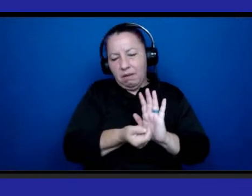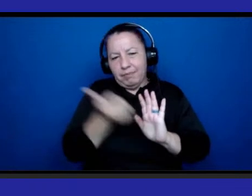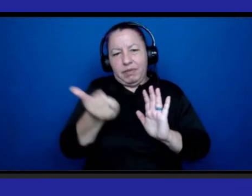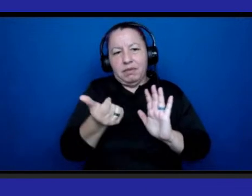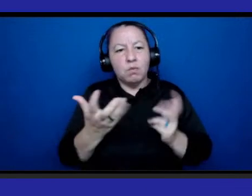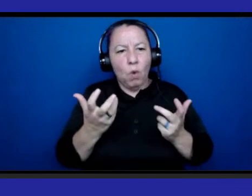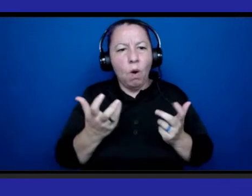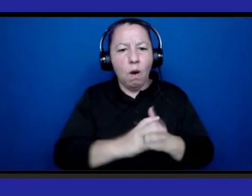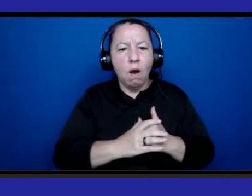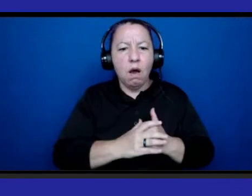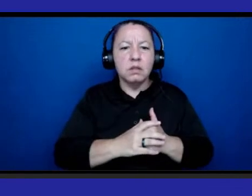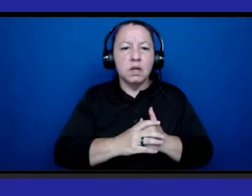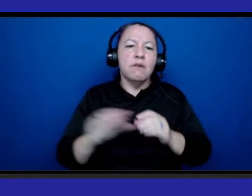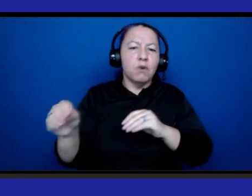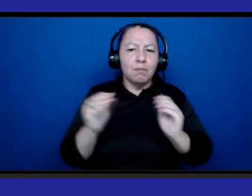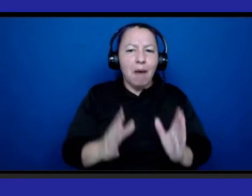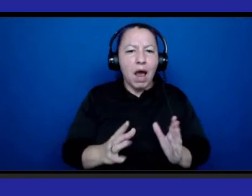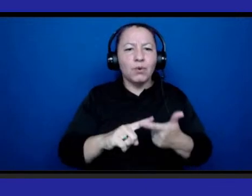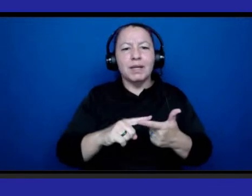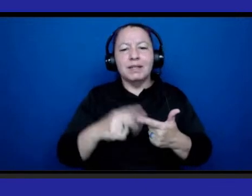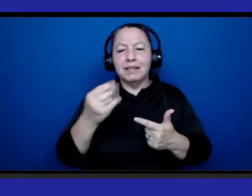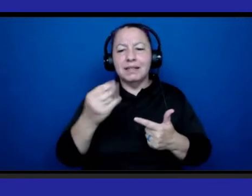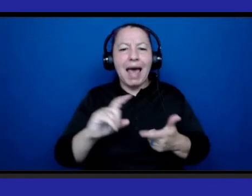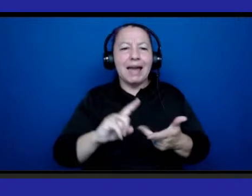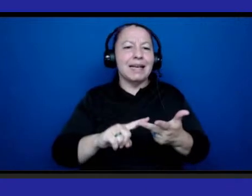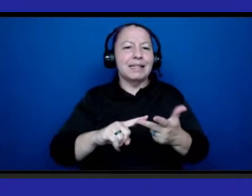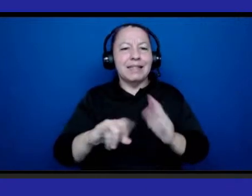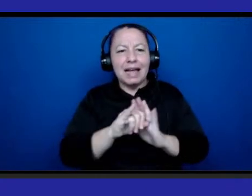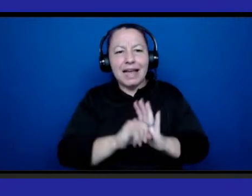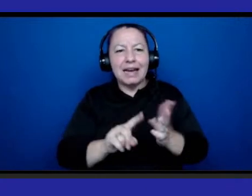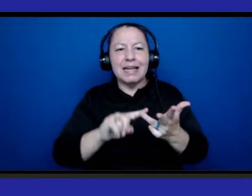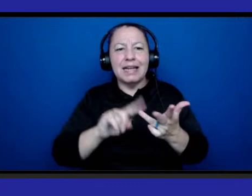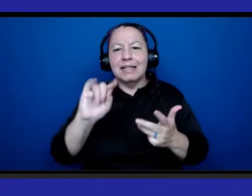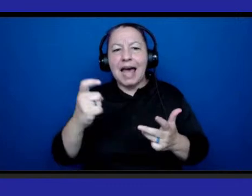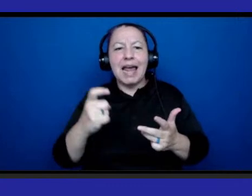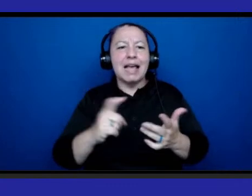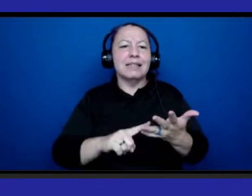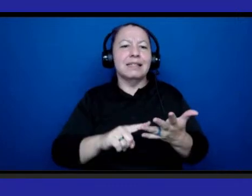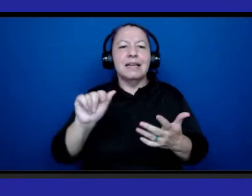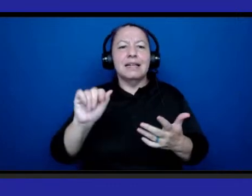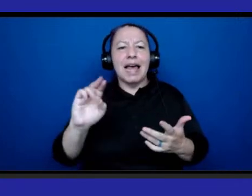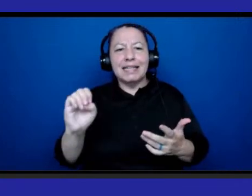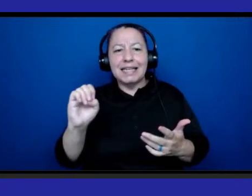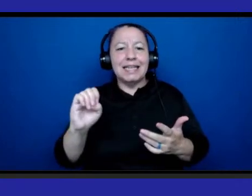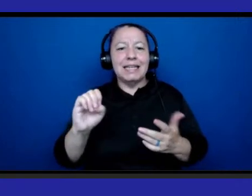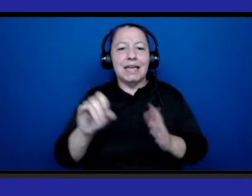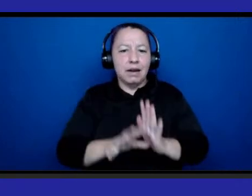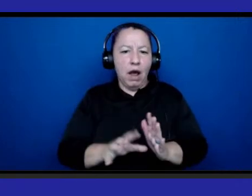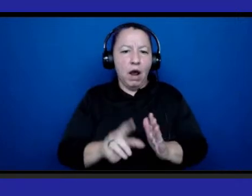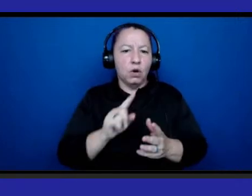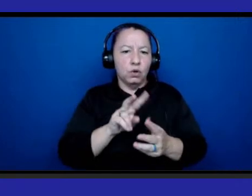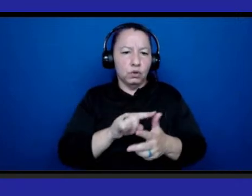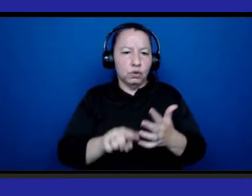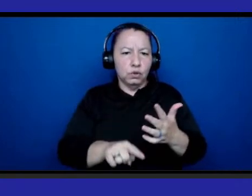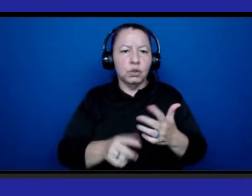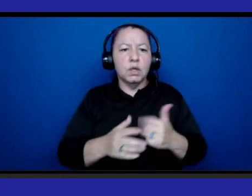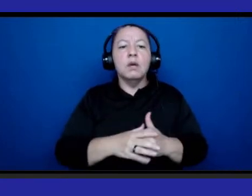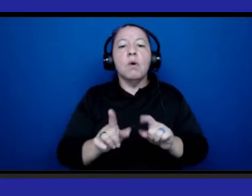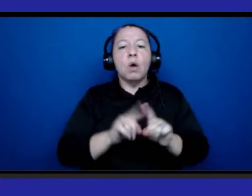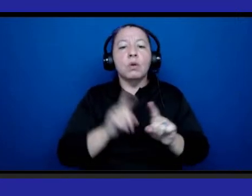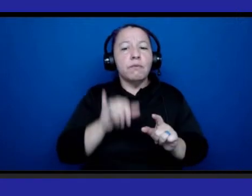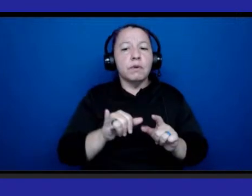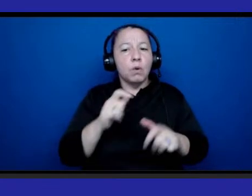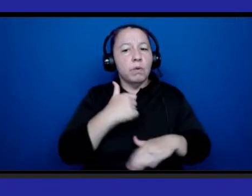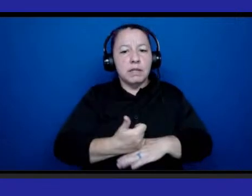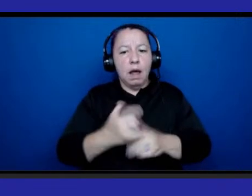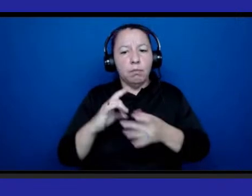migrants, Hispanics, identity, Latinx, Latini identifiers. And also for that, we have established relationships with